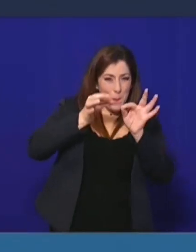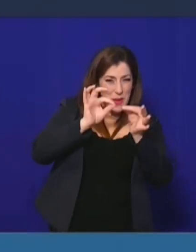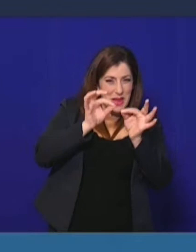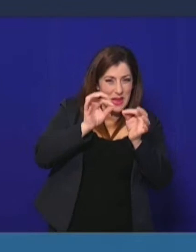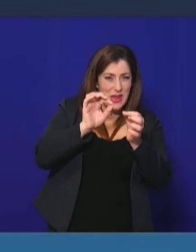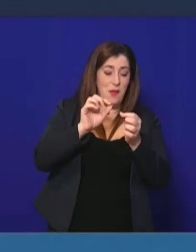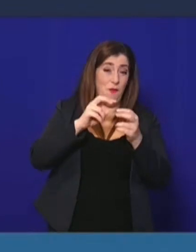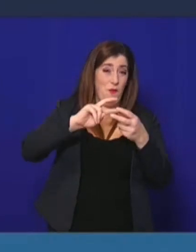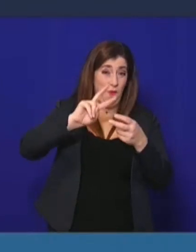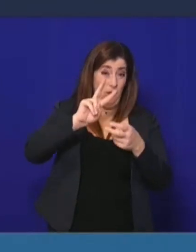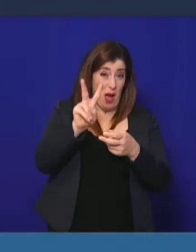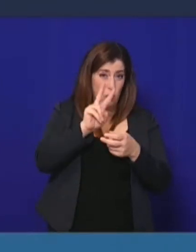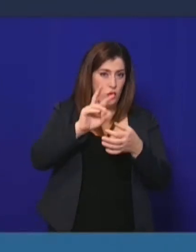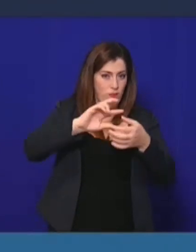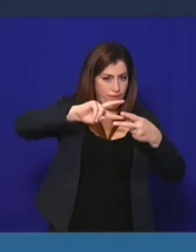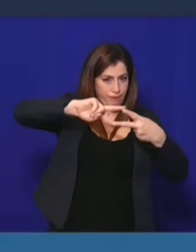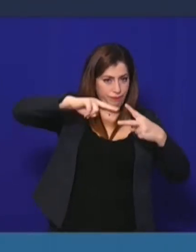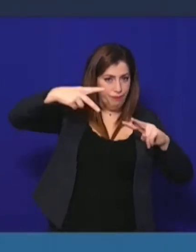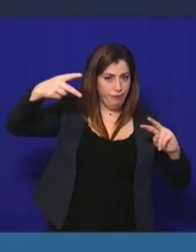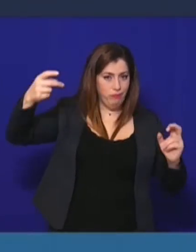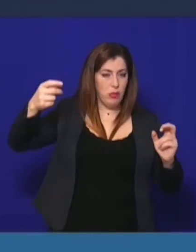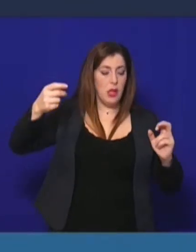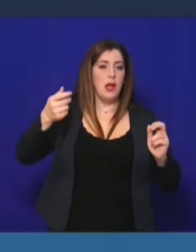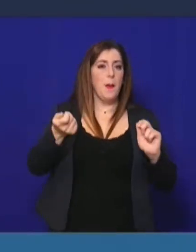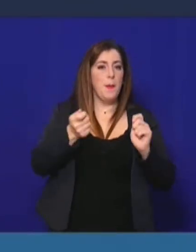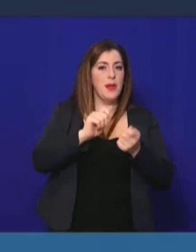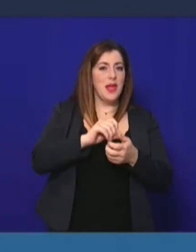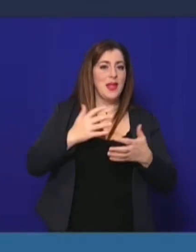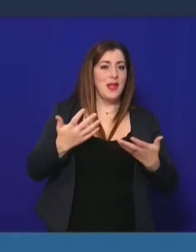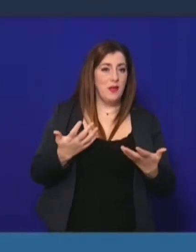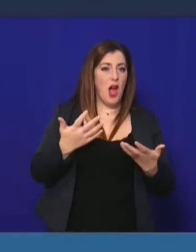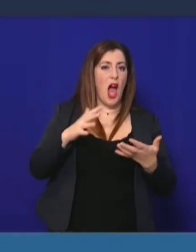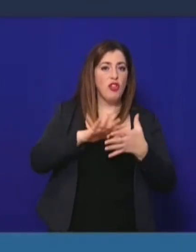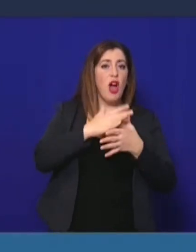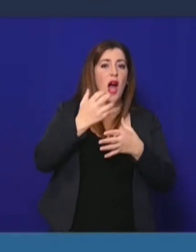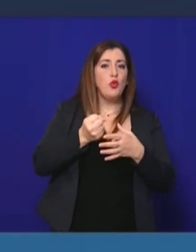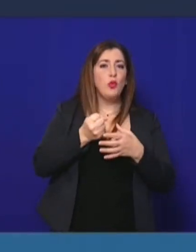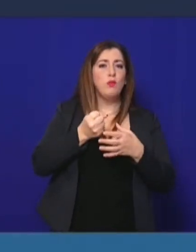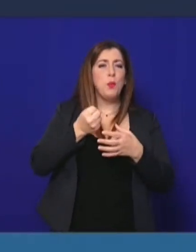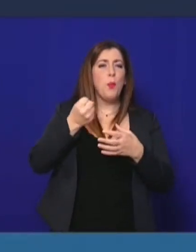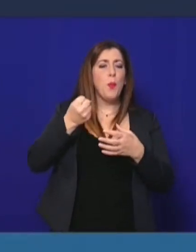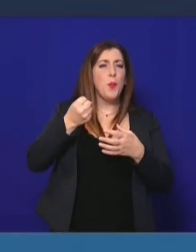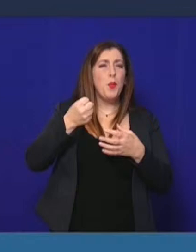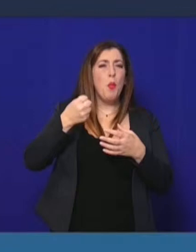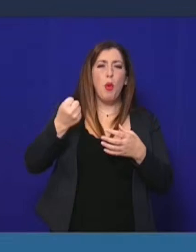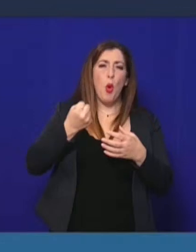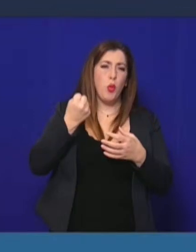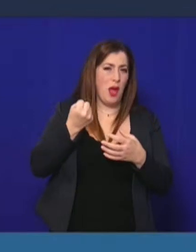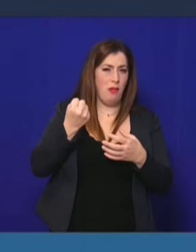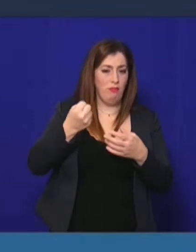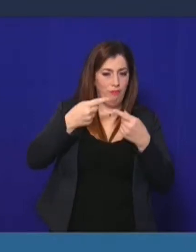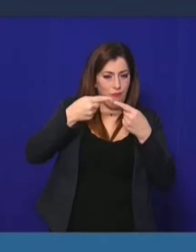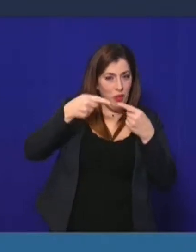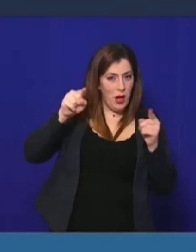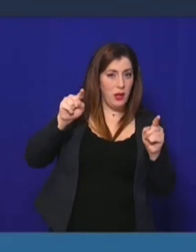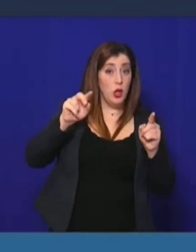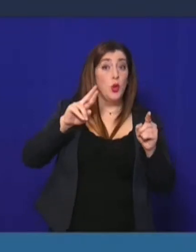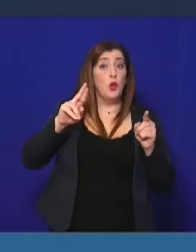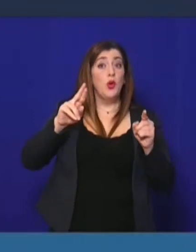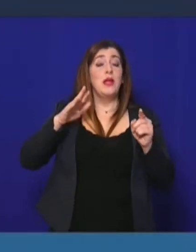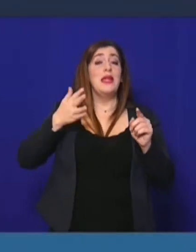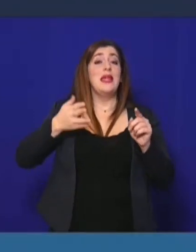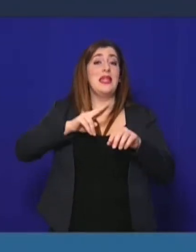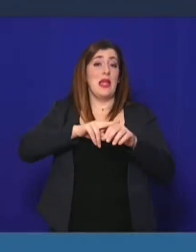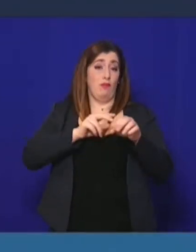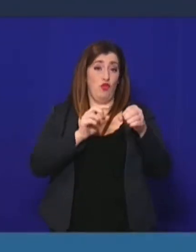inti jkun iktar faċli li jidħol ġa ċellulura ikun qiegħed jaffetwa. U b'dan il-mod li hu jkun jista' jiġi trasmess iktar,